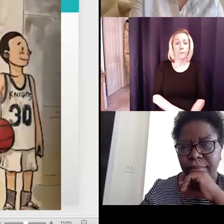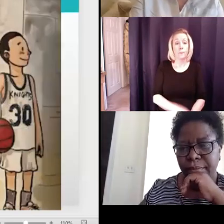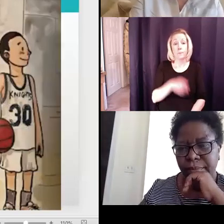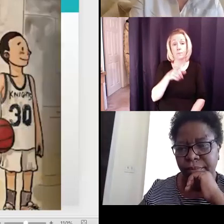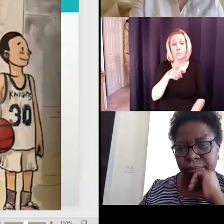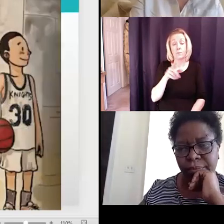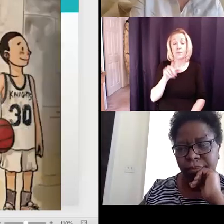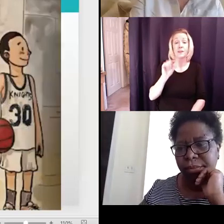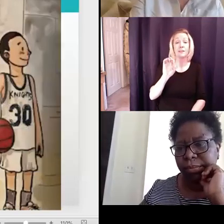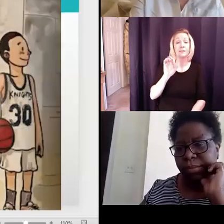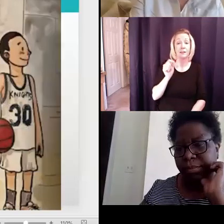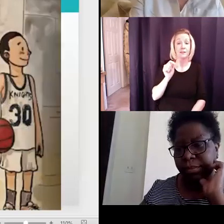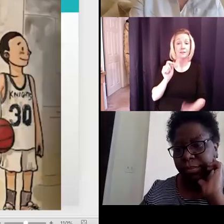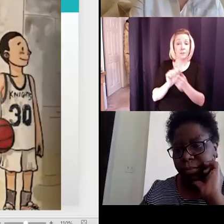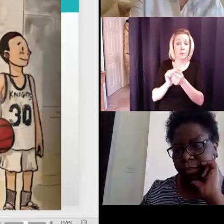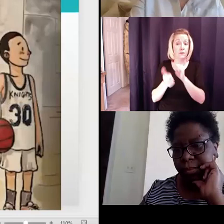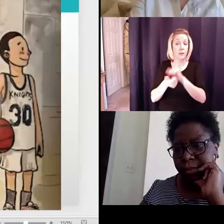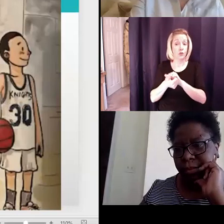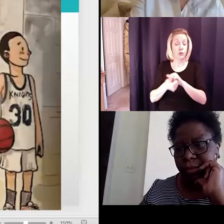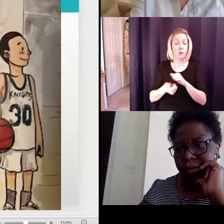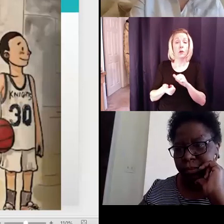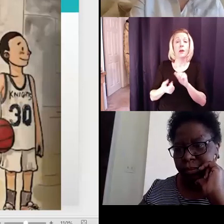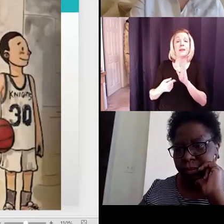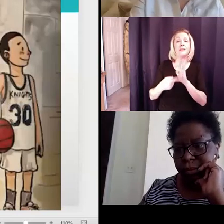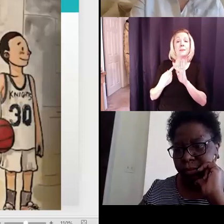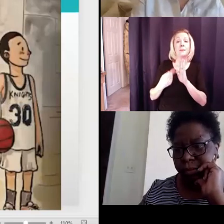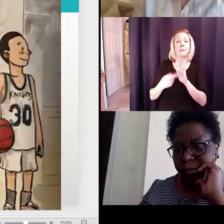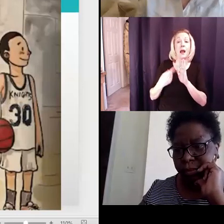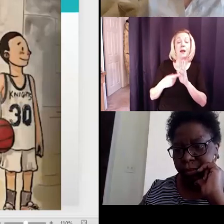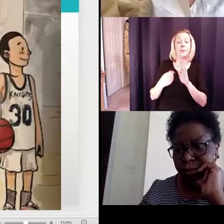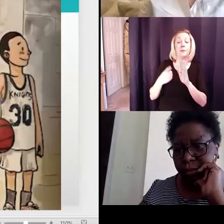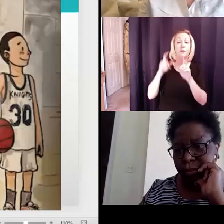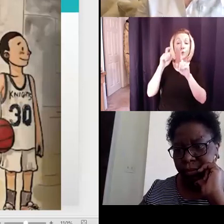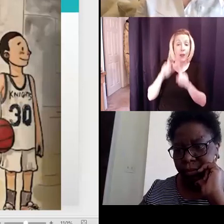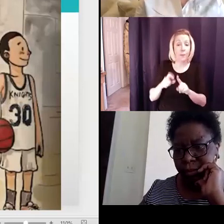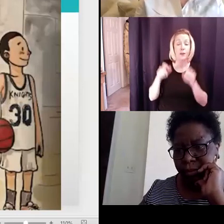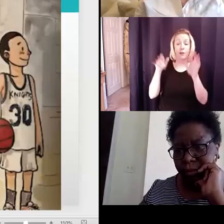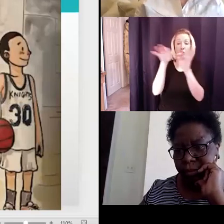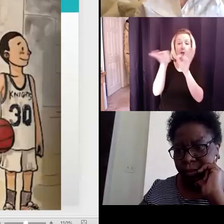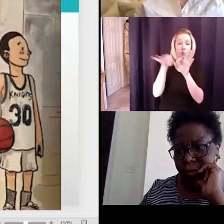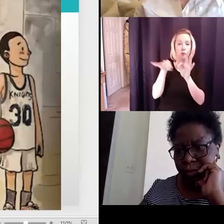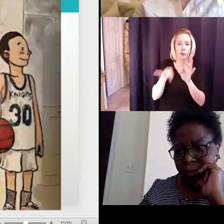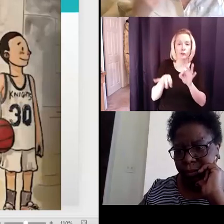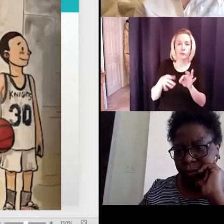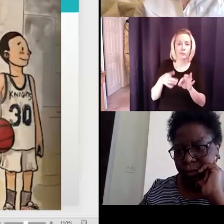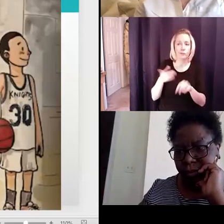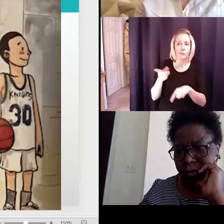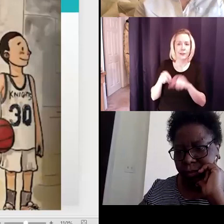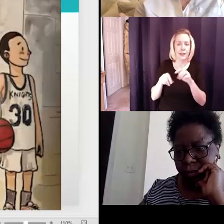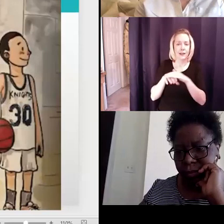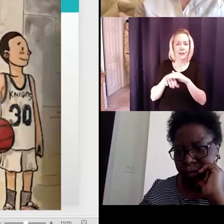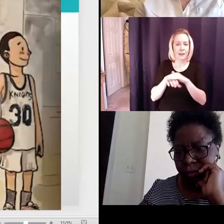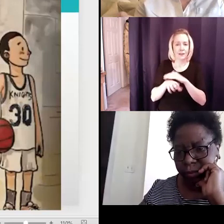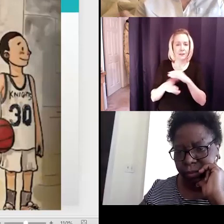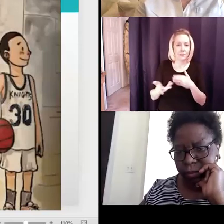text modifications, sometimes the vocabulary or the sentence structure is just not something that I think my child is